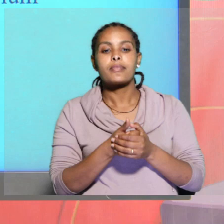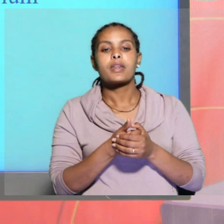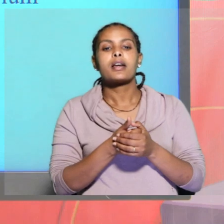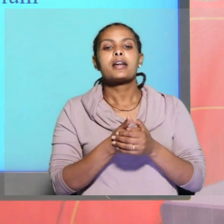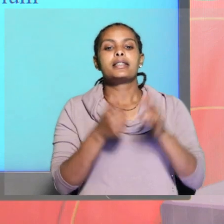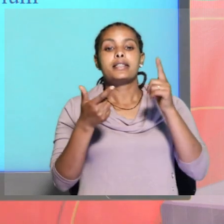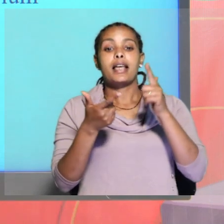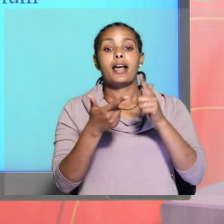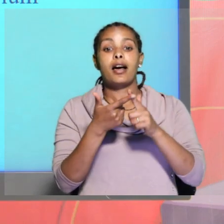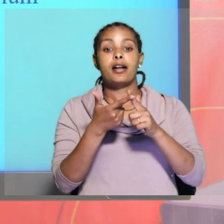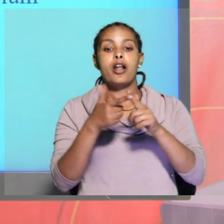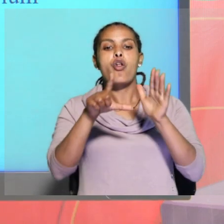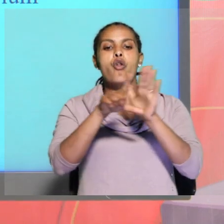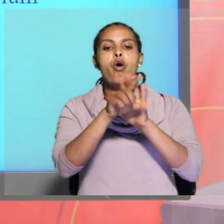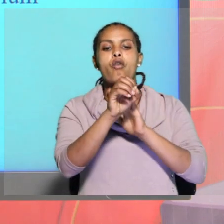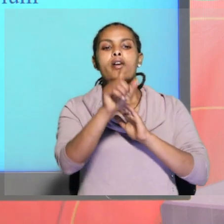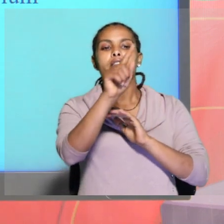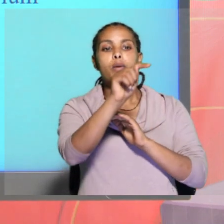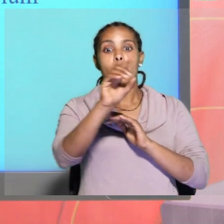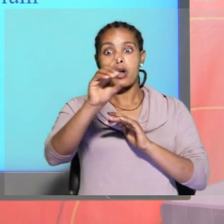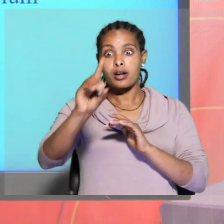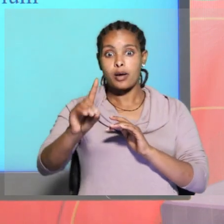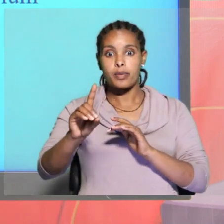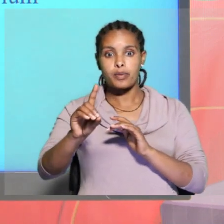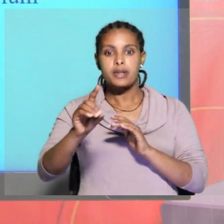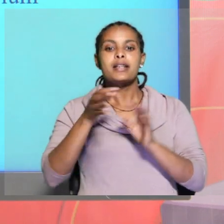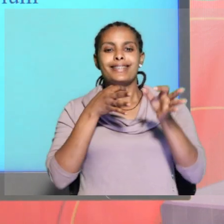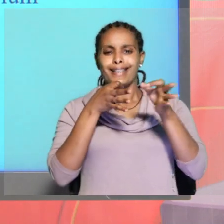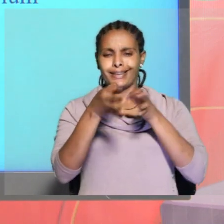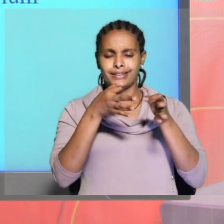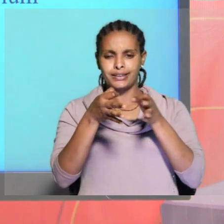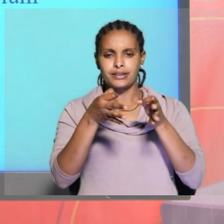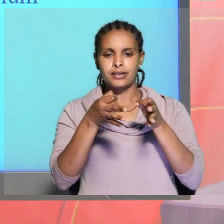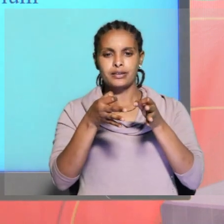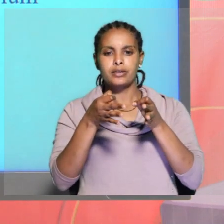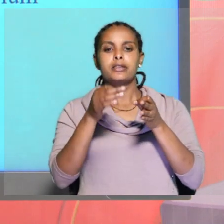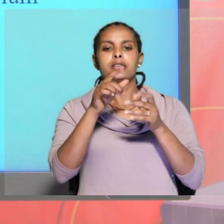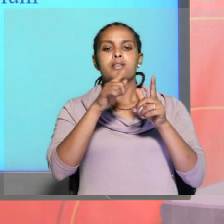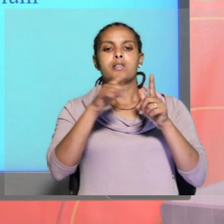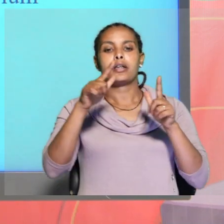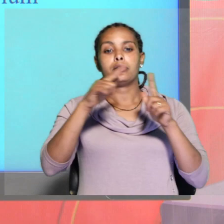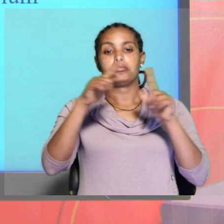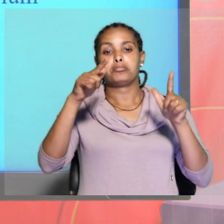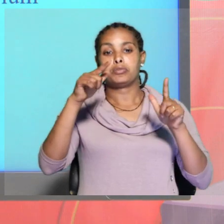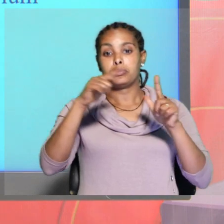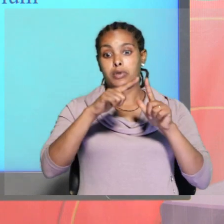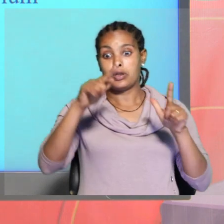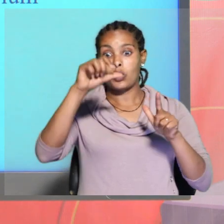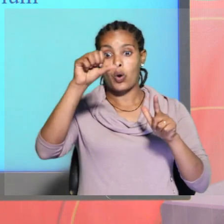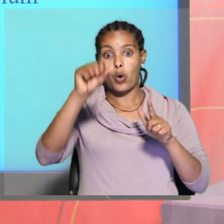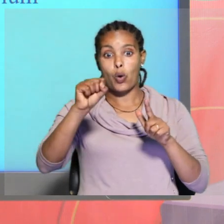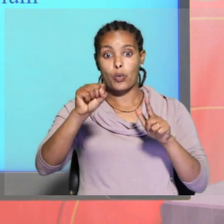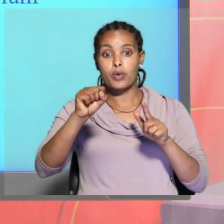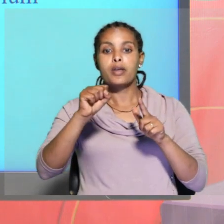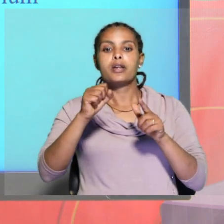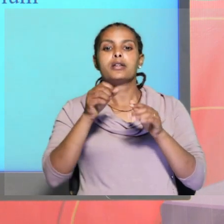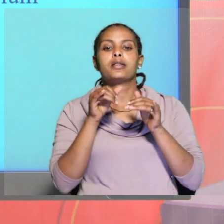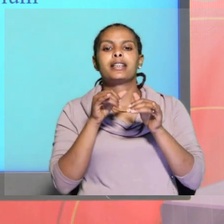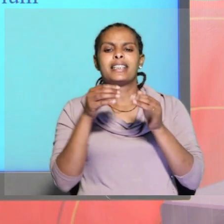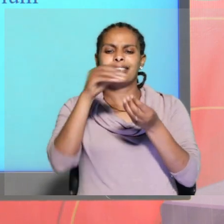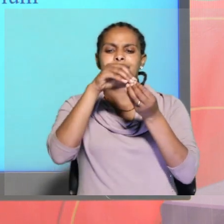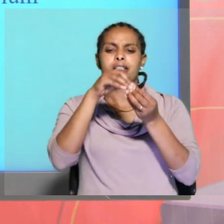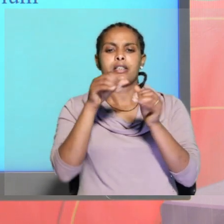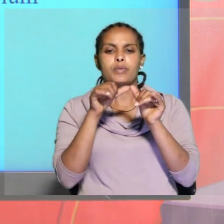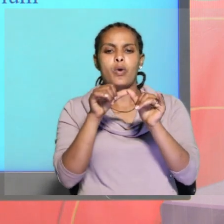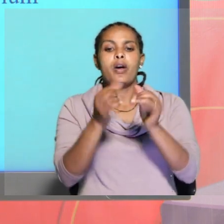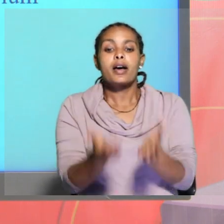The second law of thermodynamics states the entropy of the universe increases in a spontaneous process